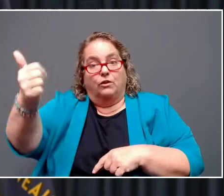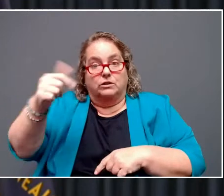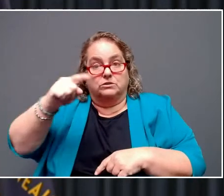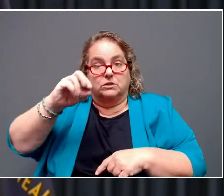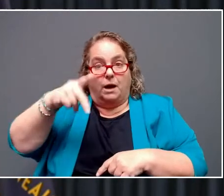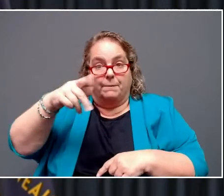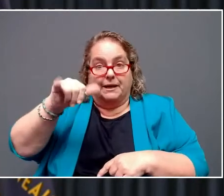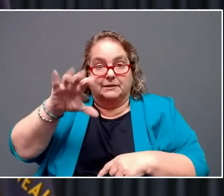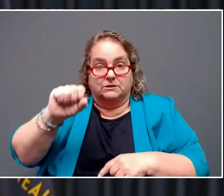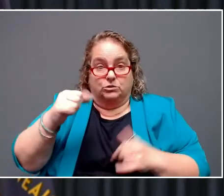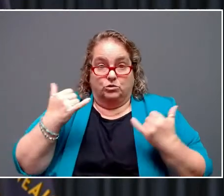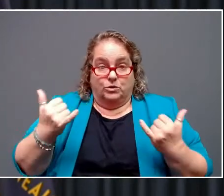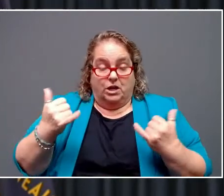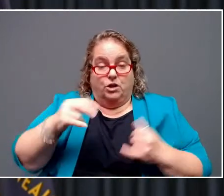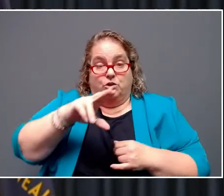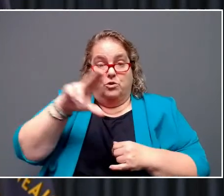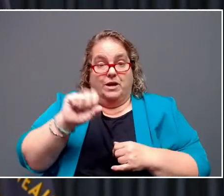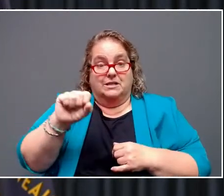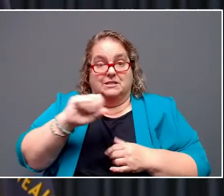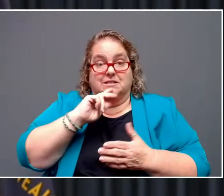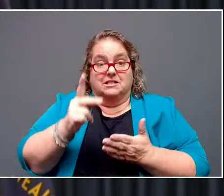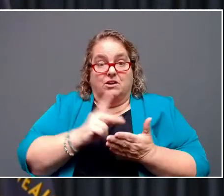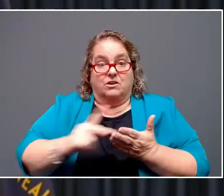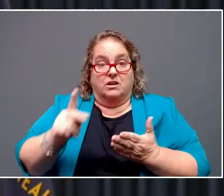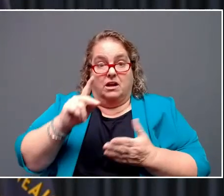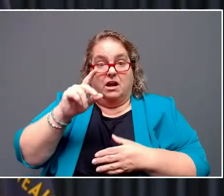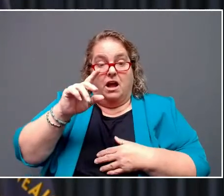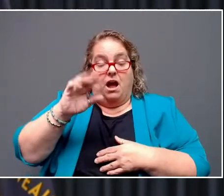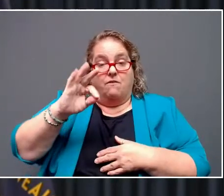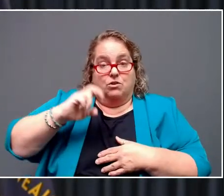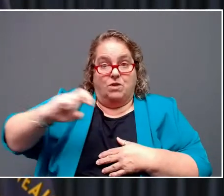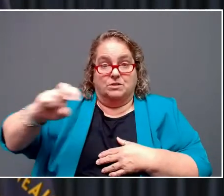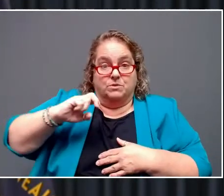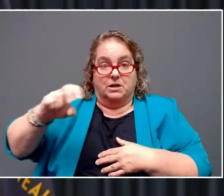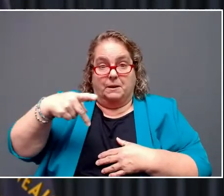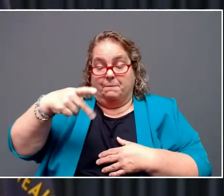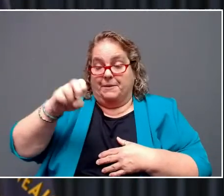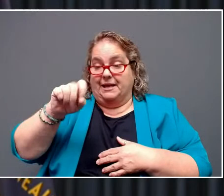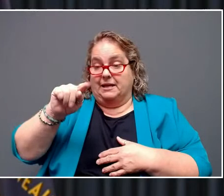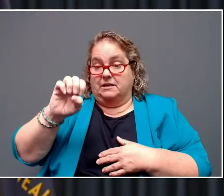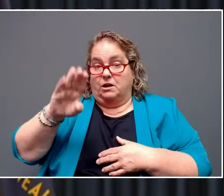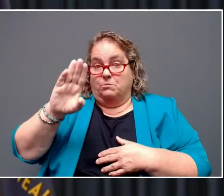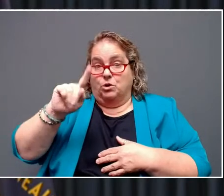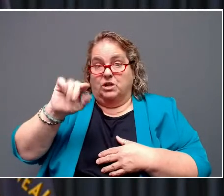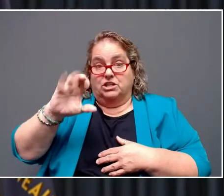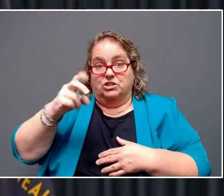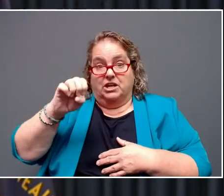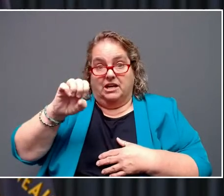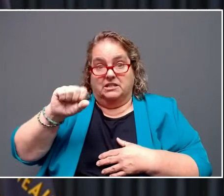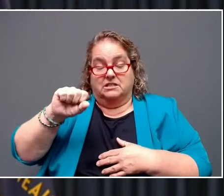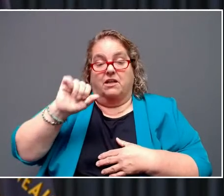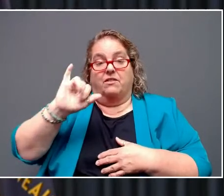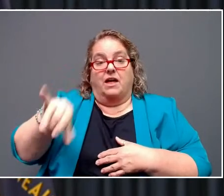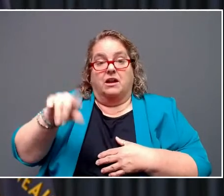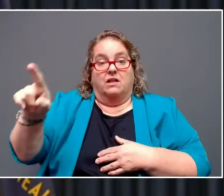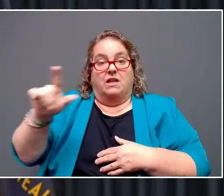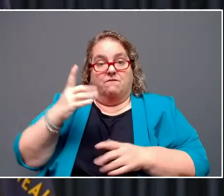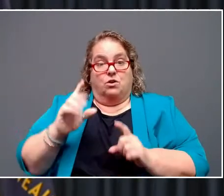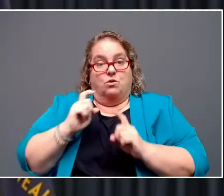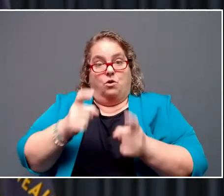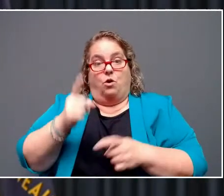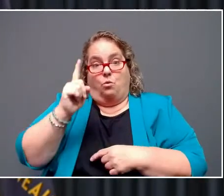of Transportation Pete Buttigieg announced the administration has awarded $1.5 billion from the